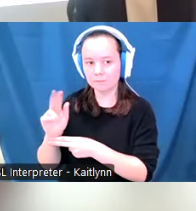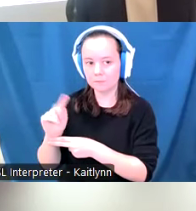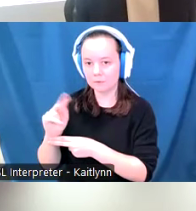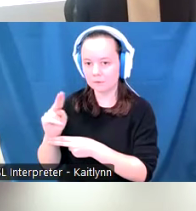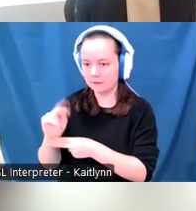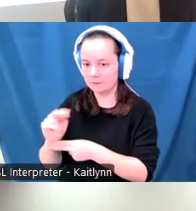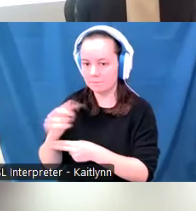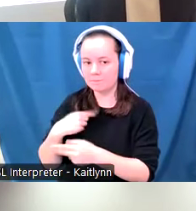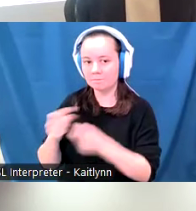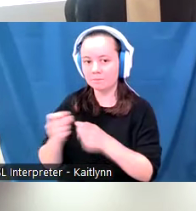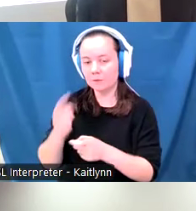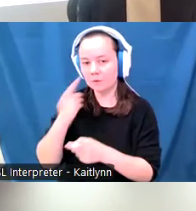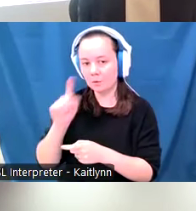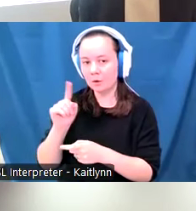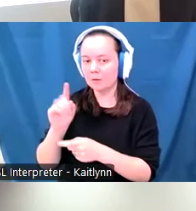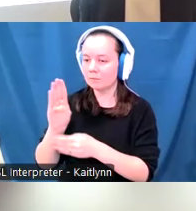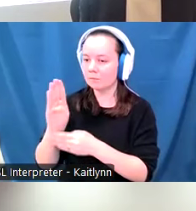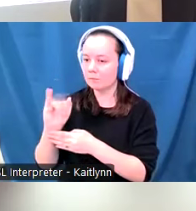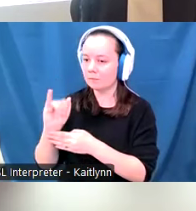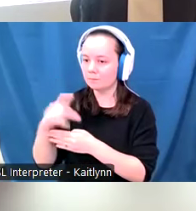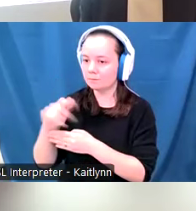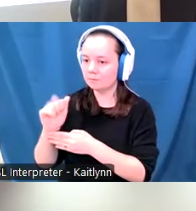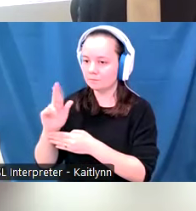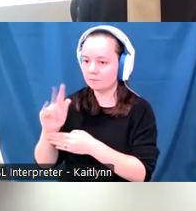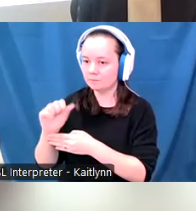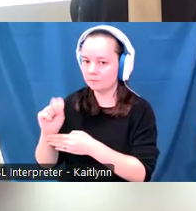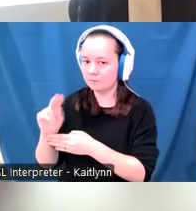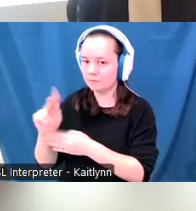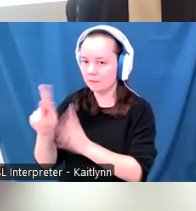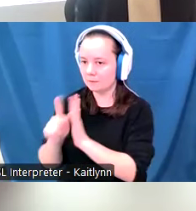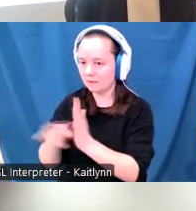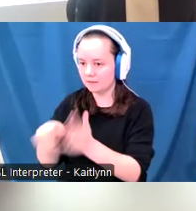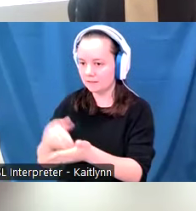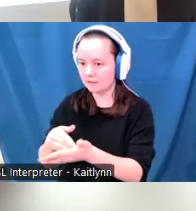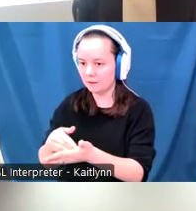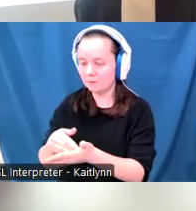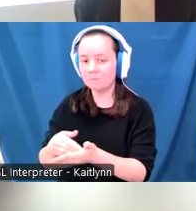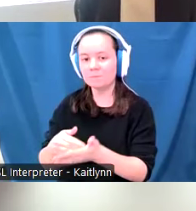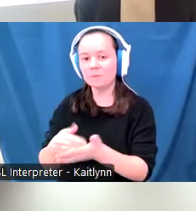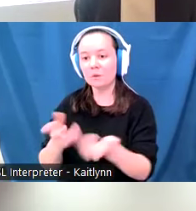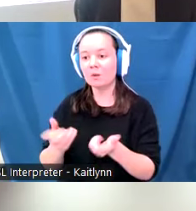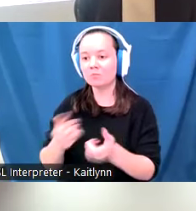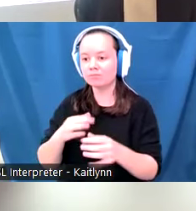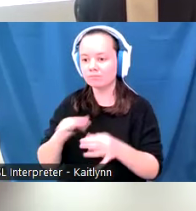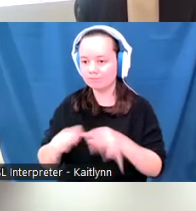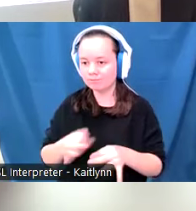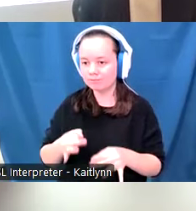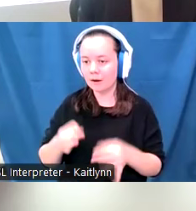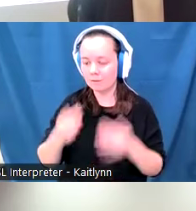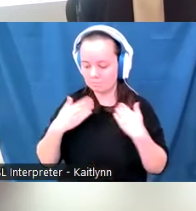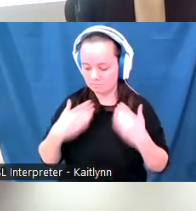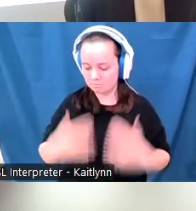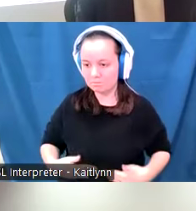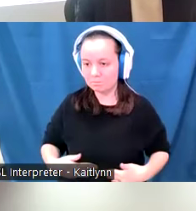Center. I want to first provide a physical description of myself for any viewers with visual impairment. I am